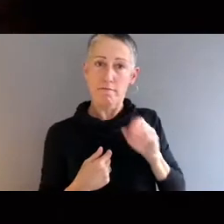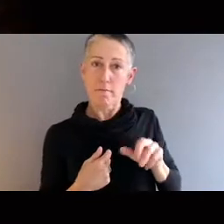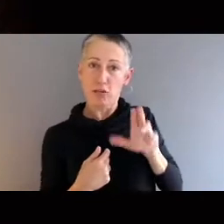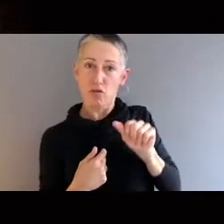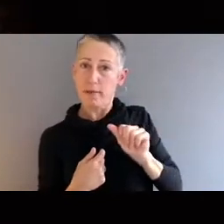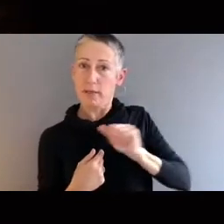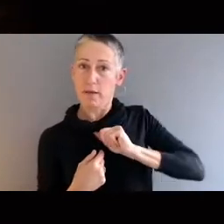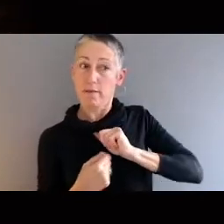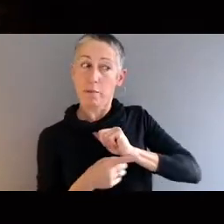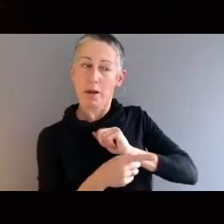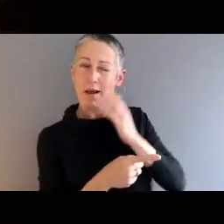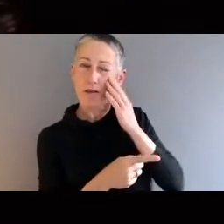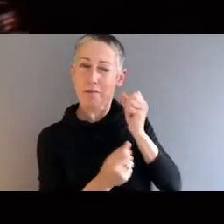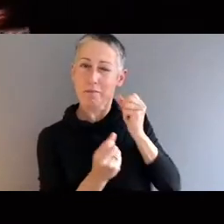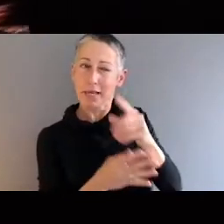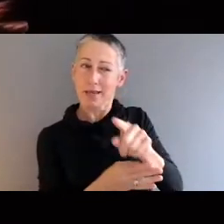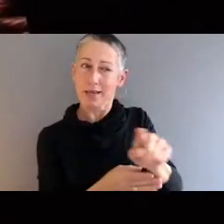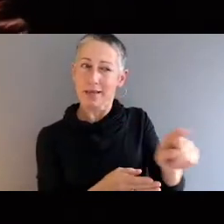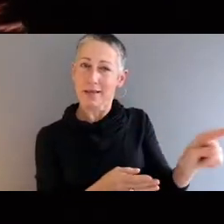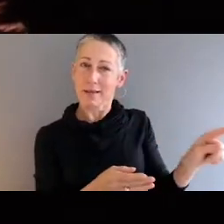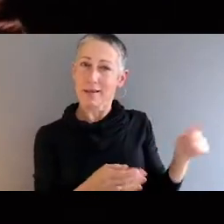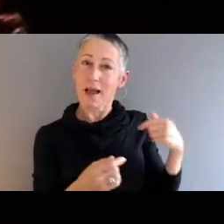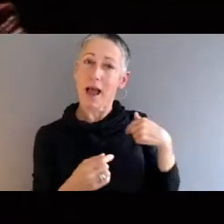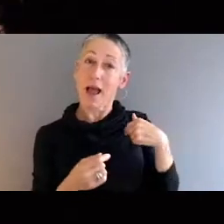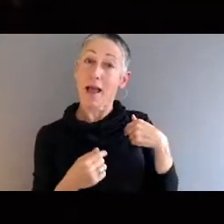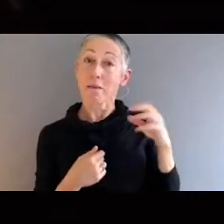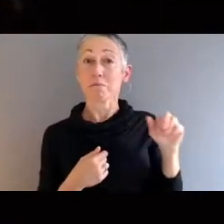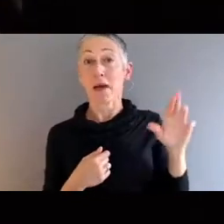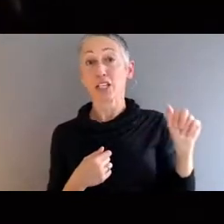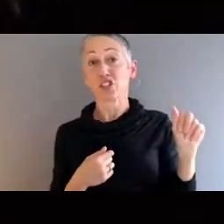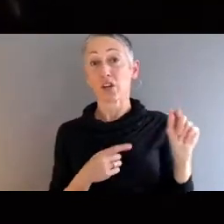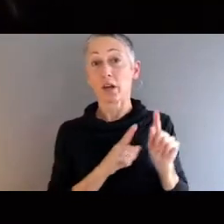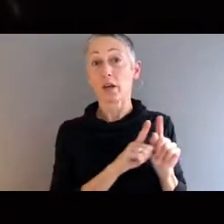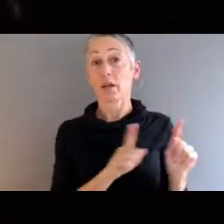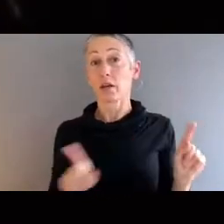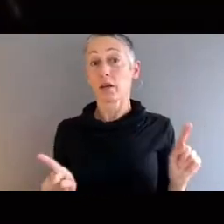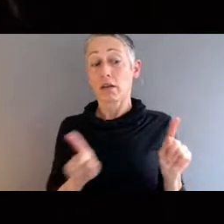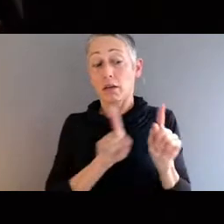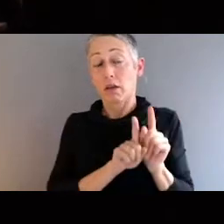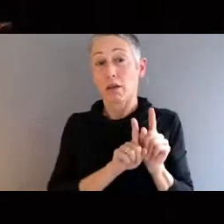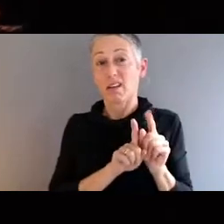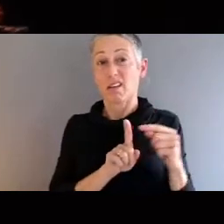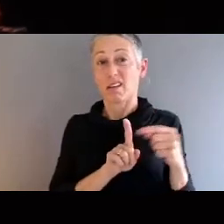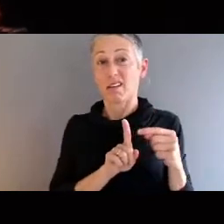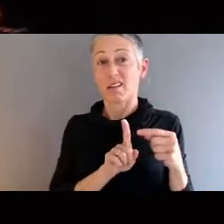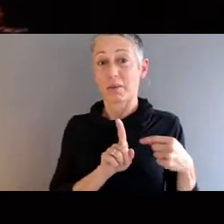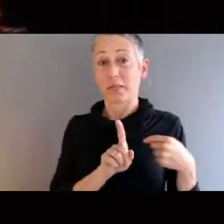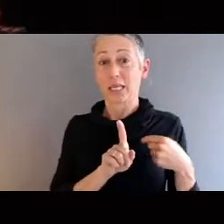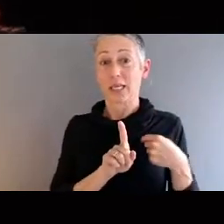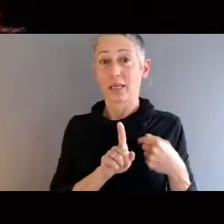like to think of myself as maestra adjacent. And if you like, to awkwardly smush things together, it's maestra adjacent.